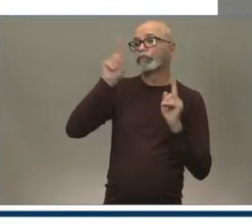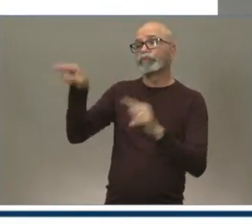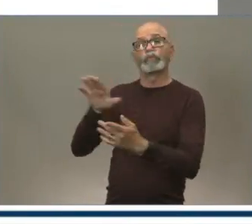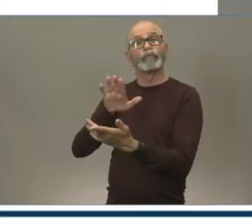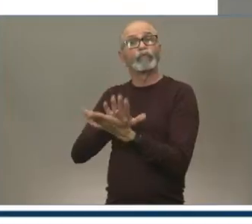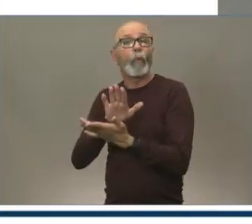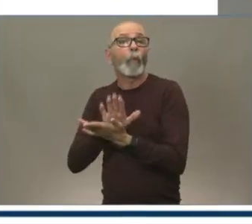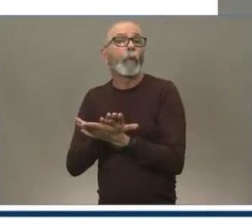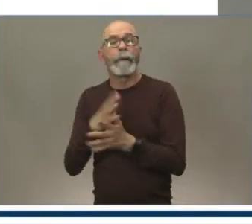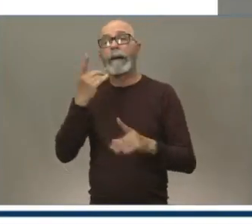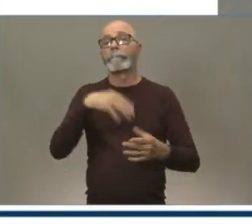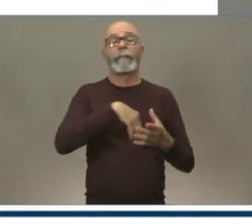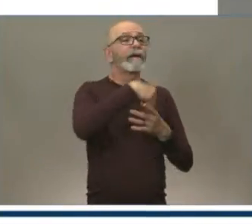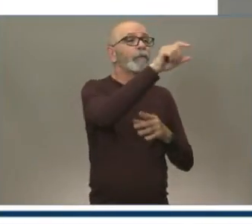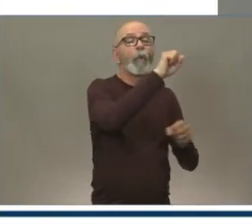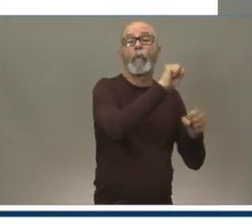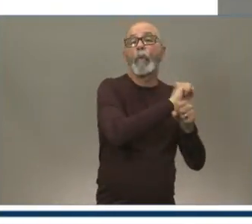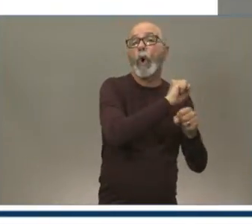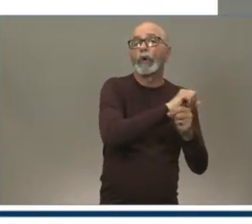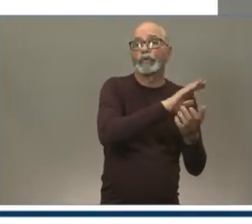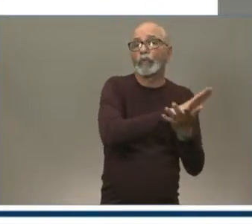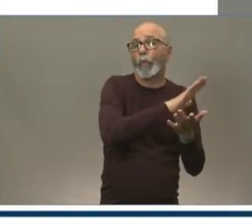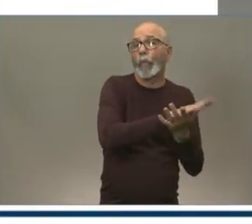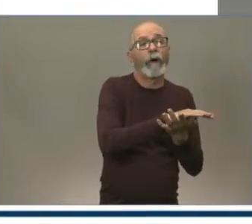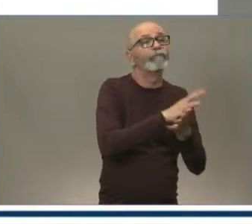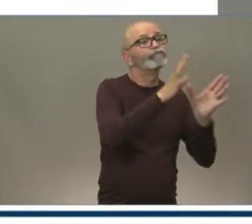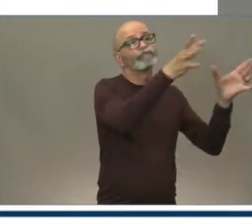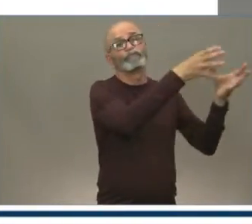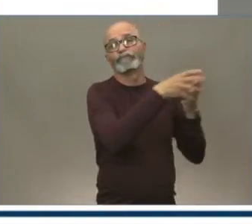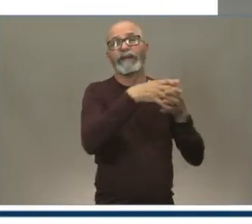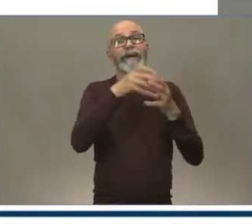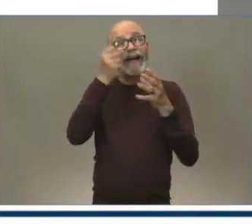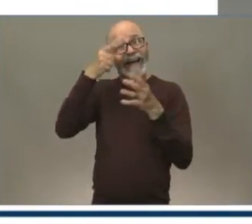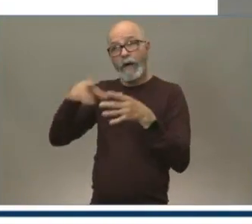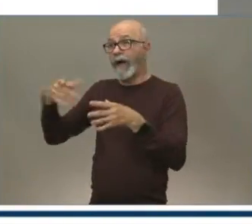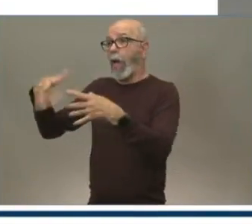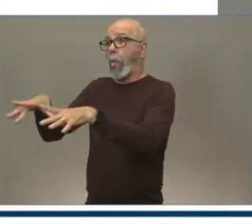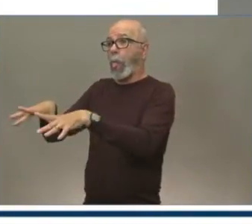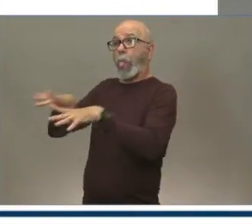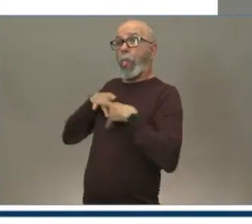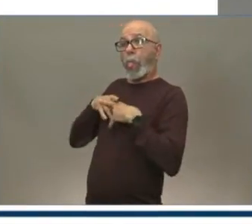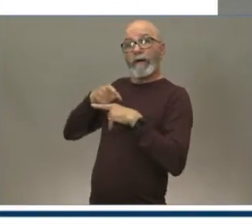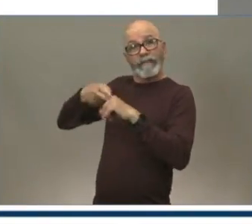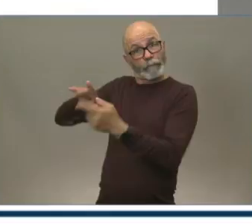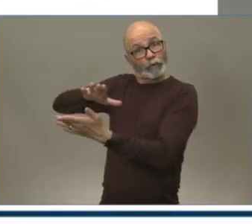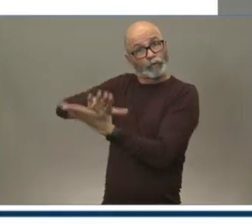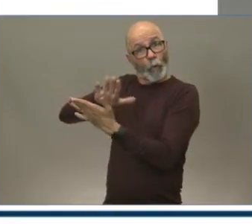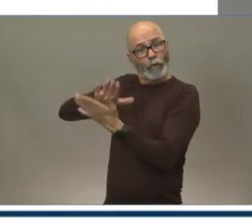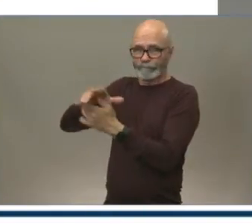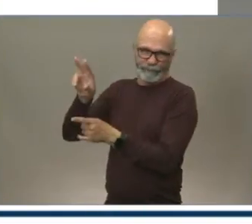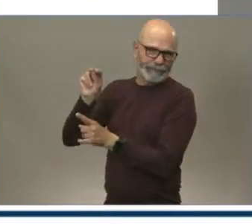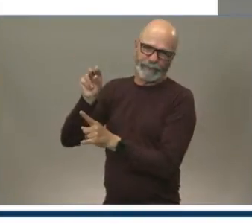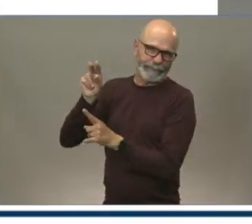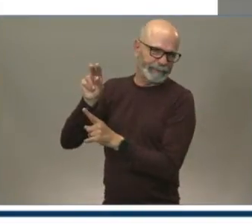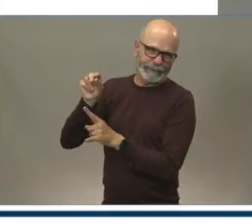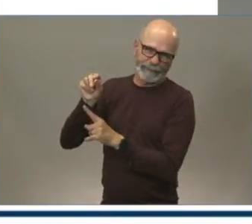the exposure is not happening in the school. We're not getting transmission by and large within the school. What is happening, because we have lots of disease